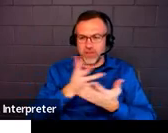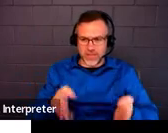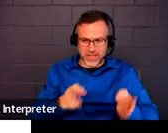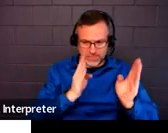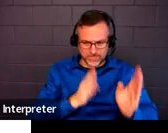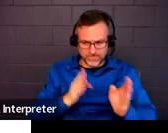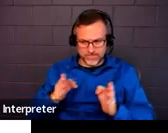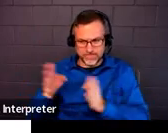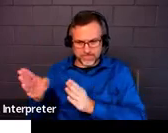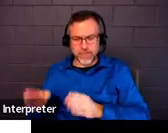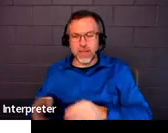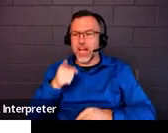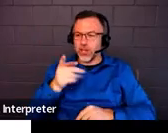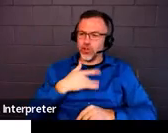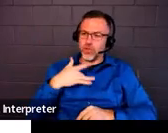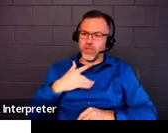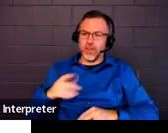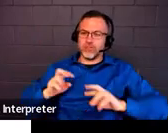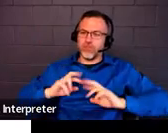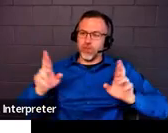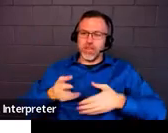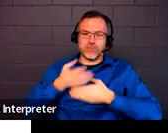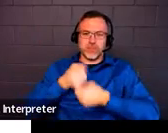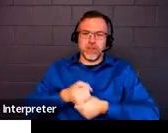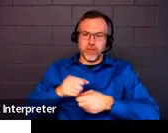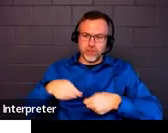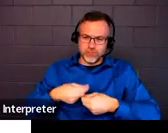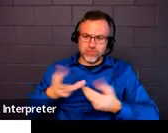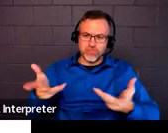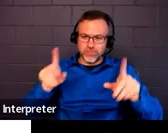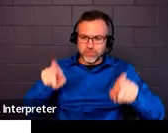comfortable administering the assessment.